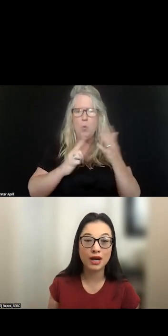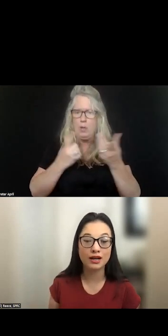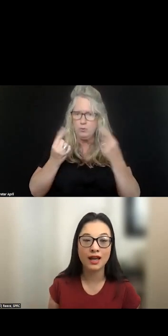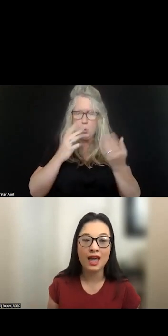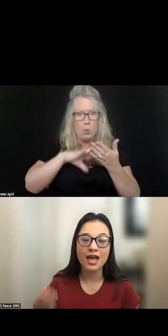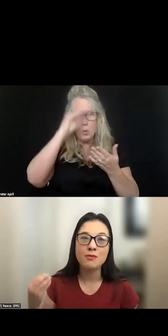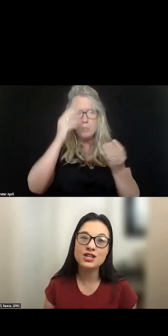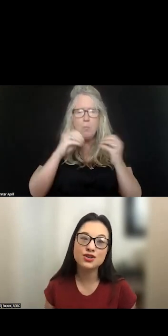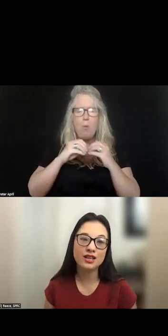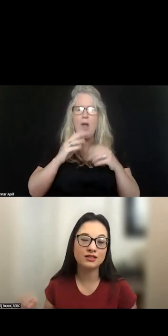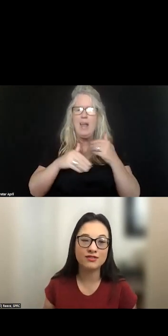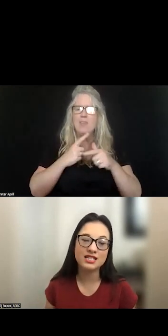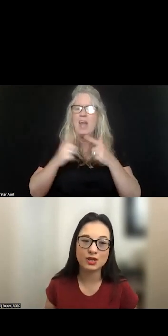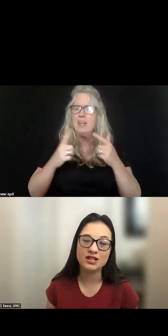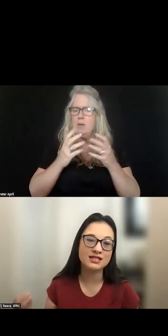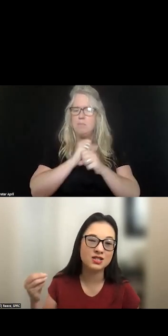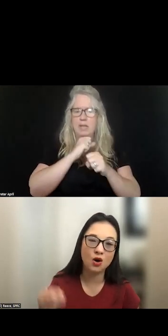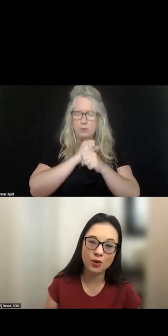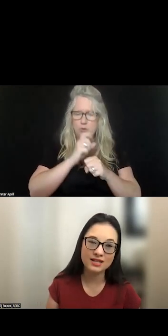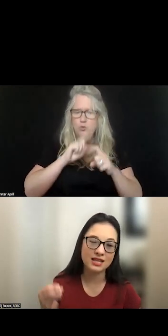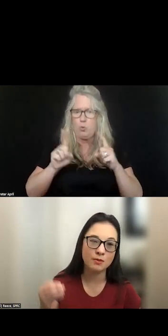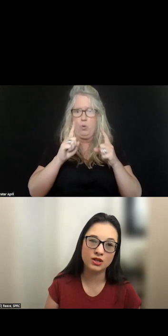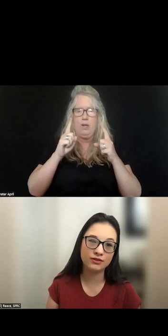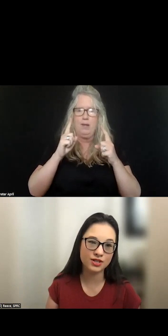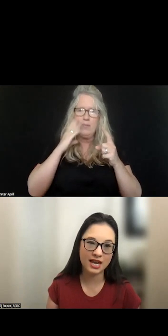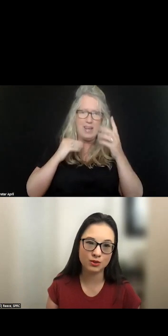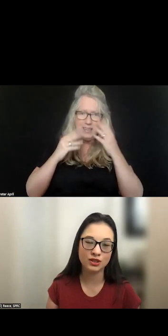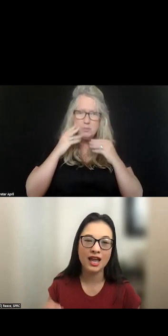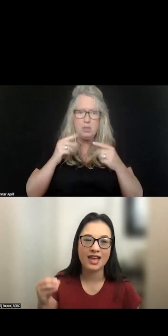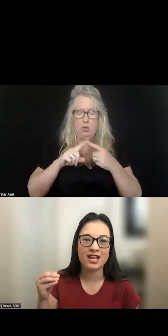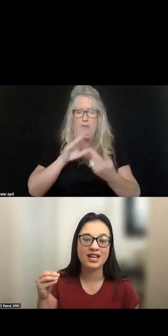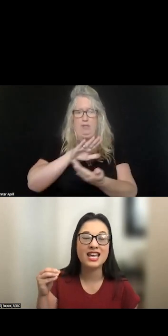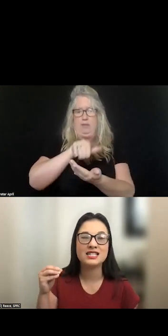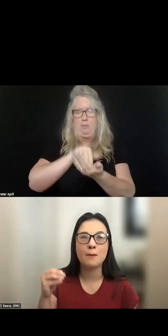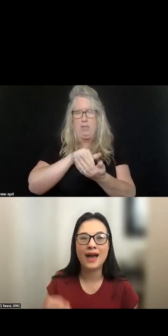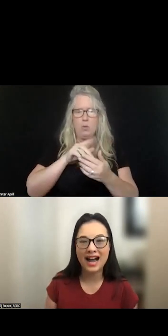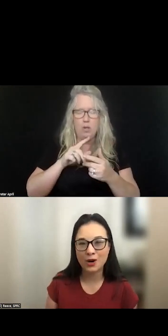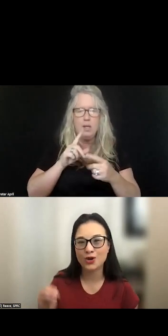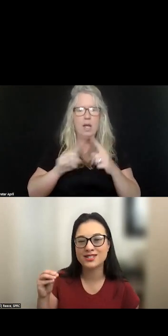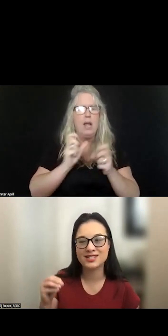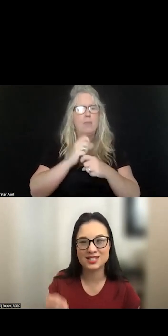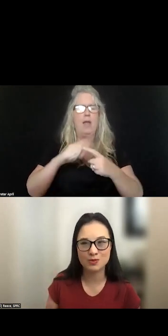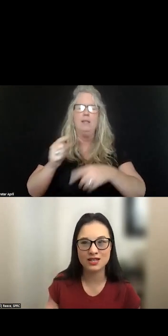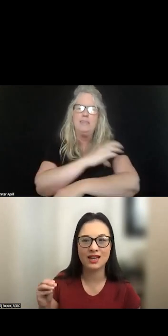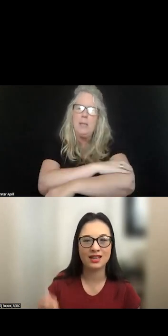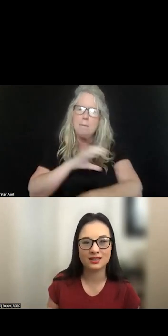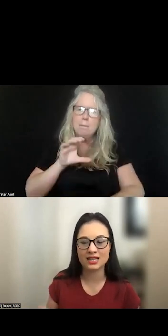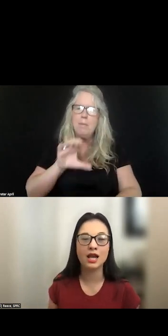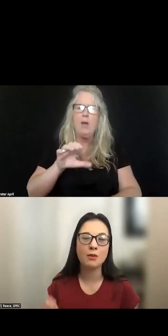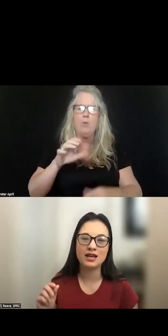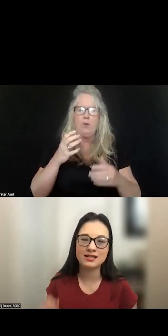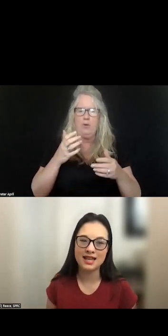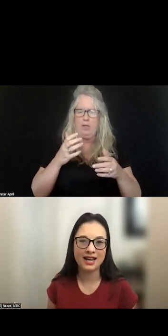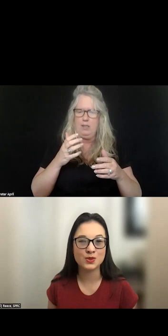more about it, and make sure that lived experience is always in the middle of your table and that it is empowered to speak and